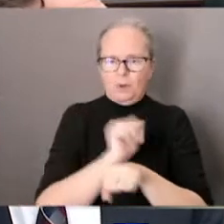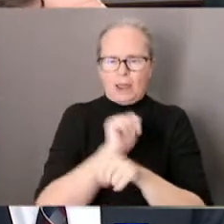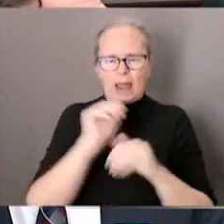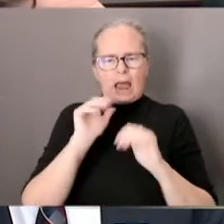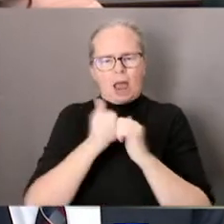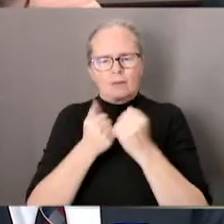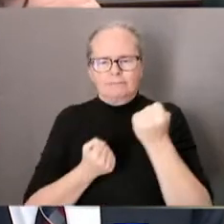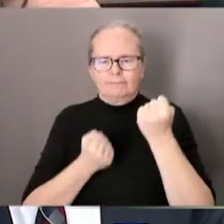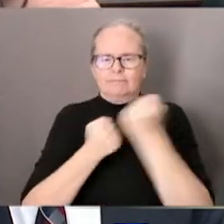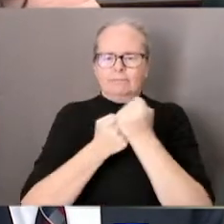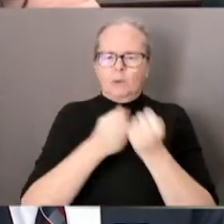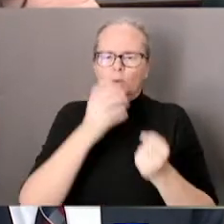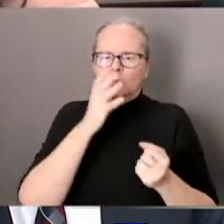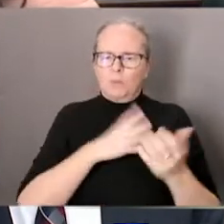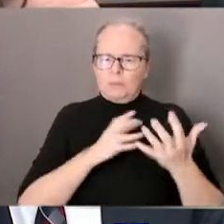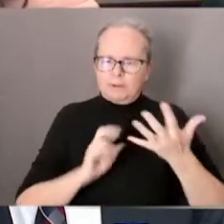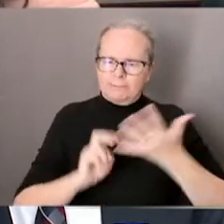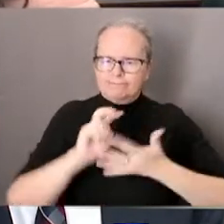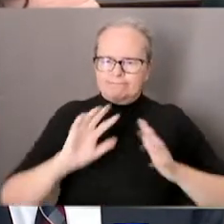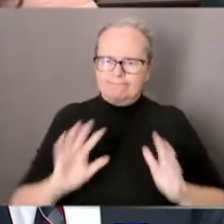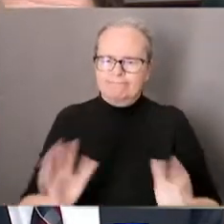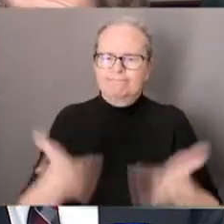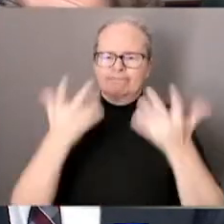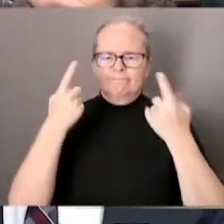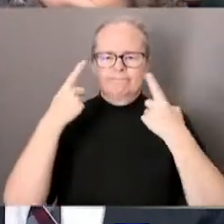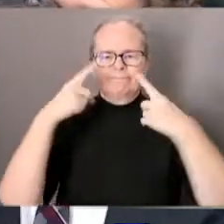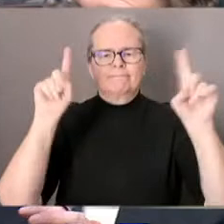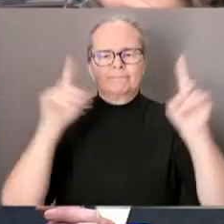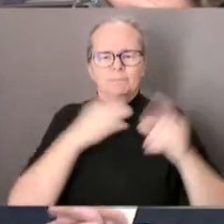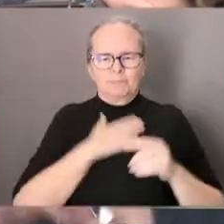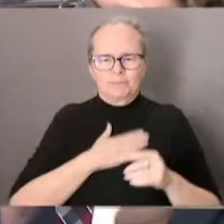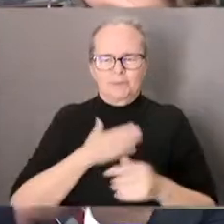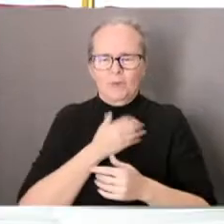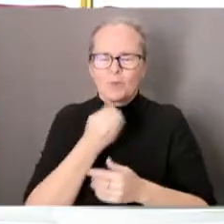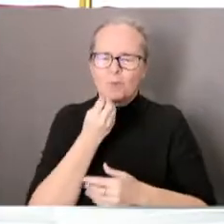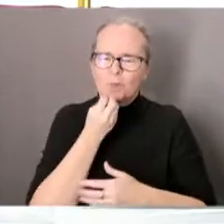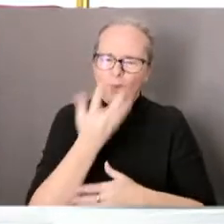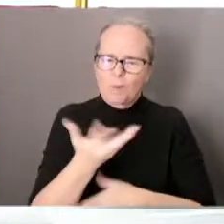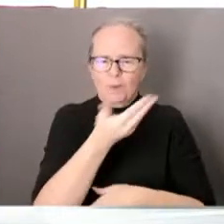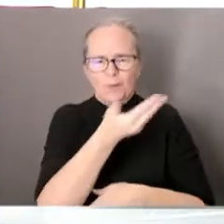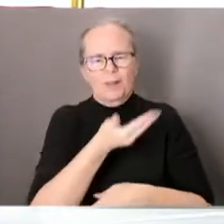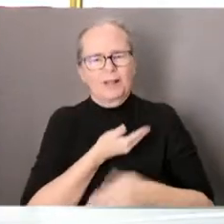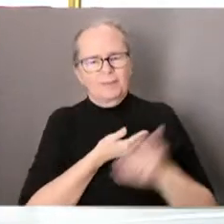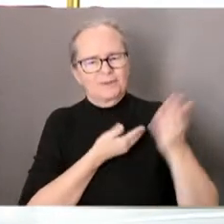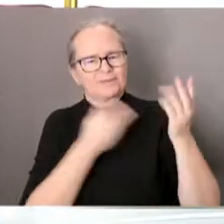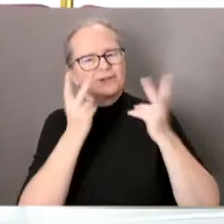please extend our warm welcome to our special guest Mr Ross